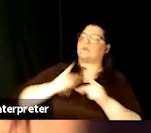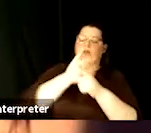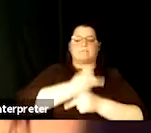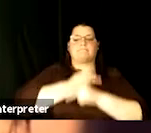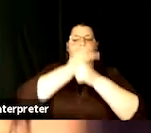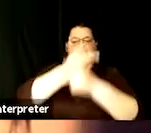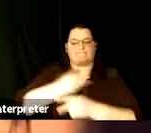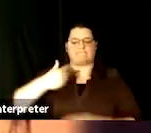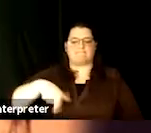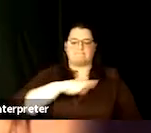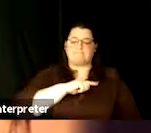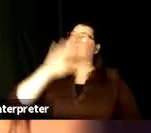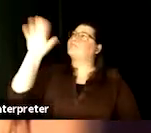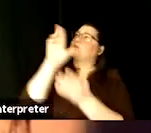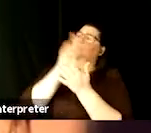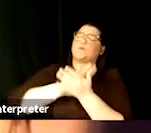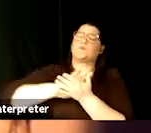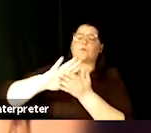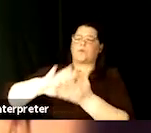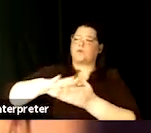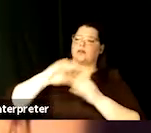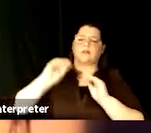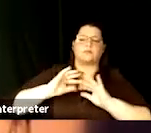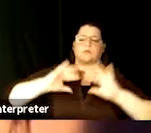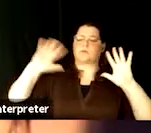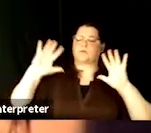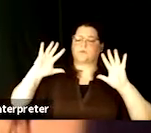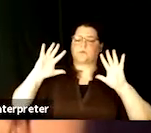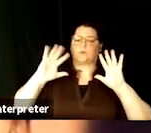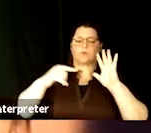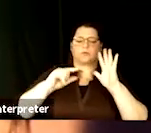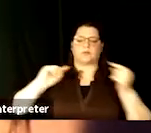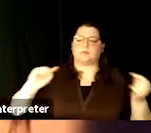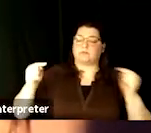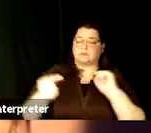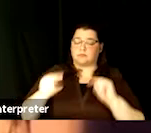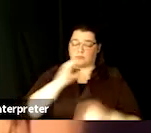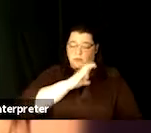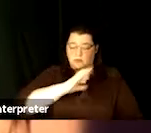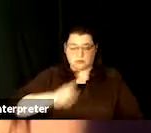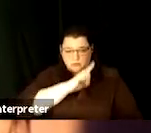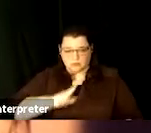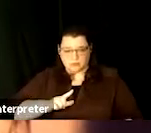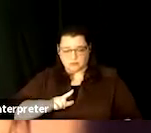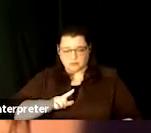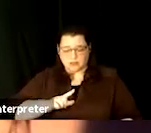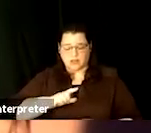Through his holy and glorious wounds, may Christ the Lord guard and preserve us.